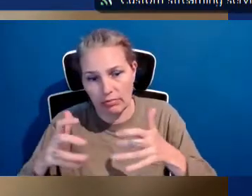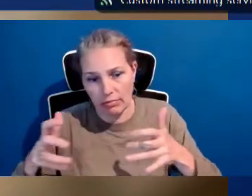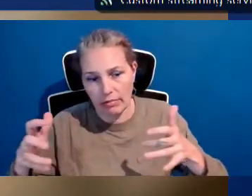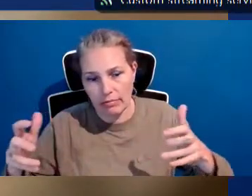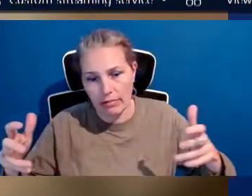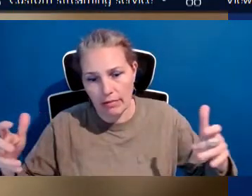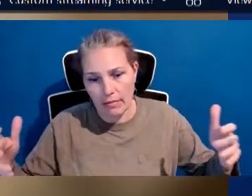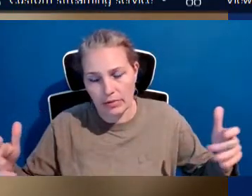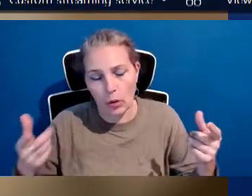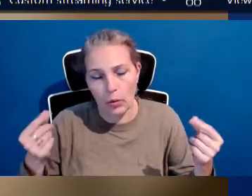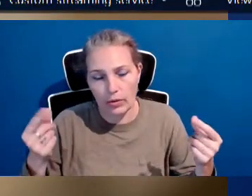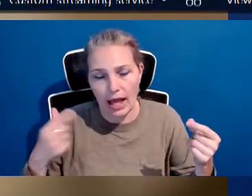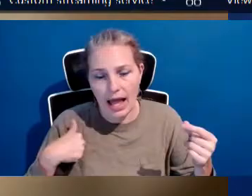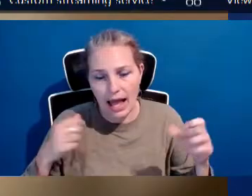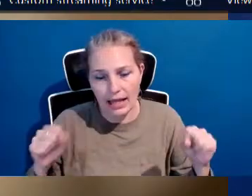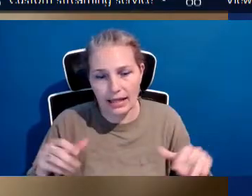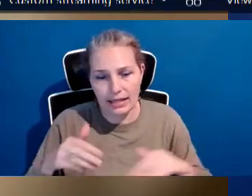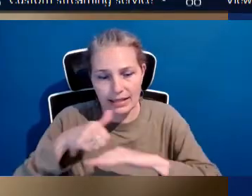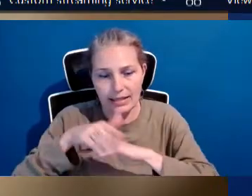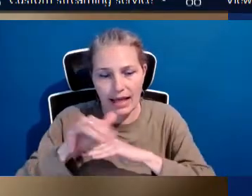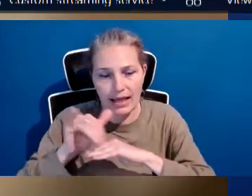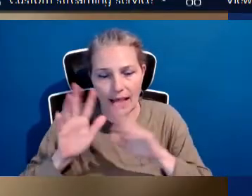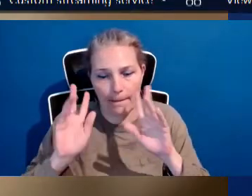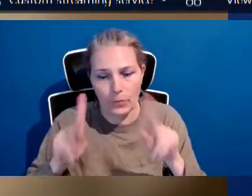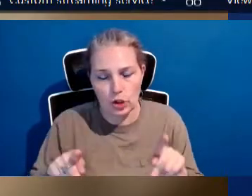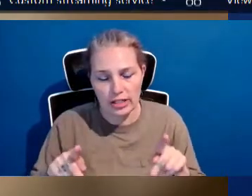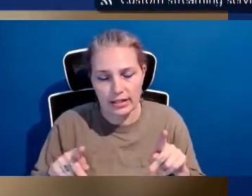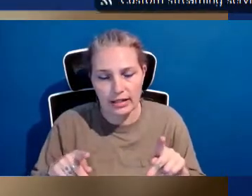can send that individual